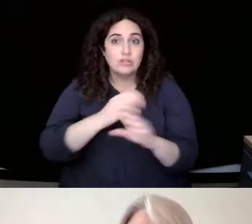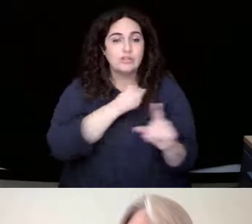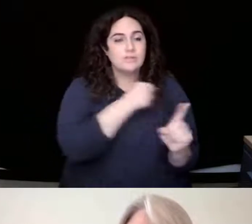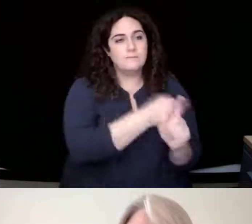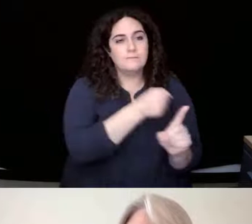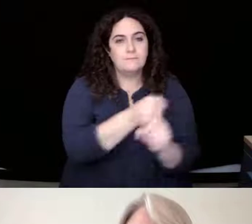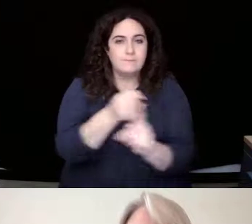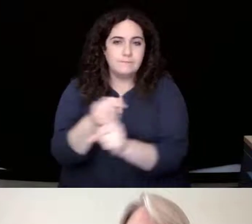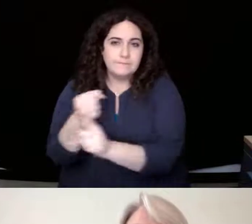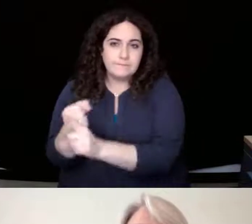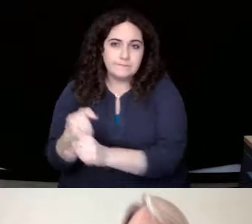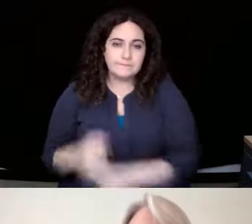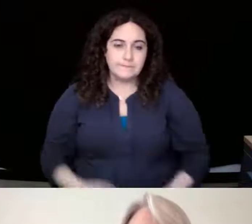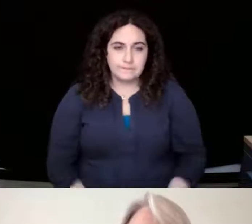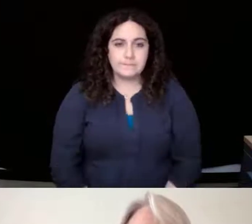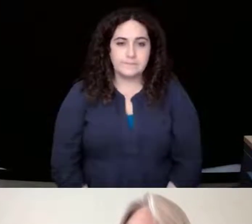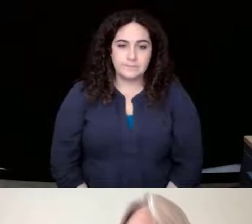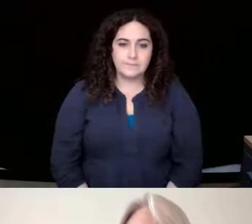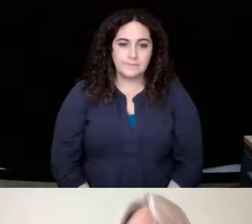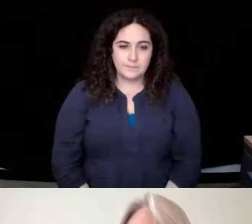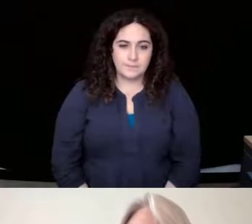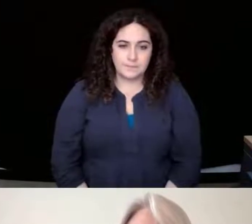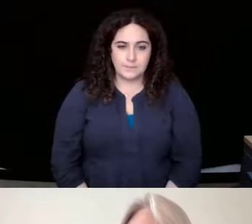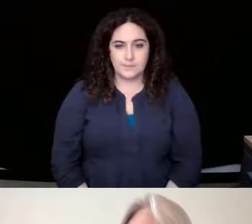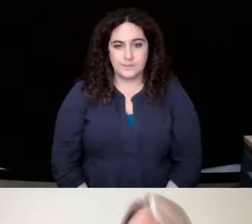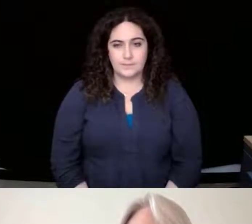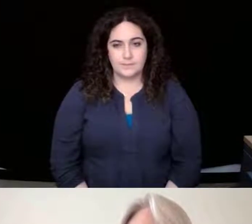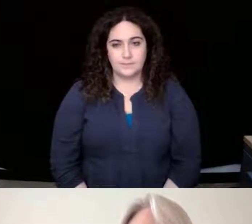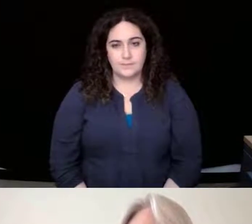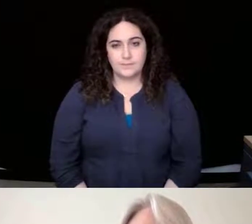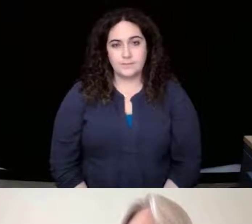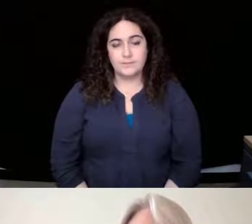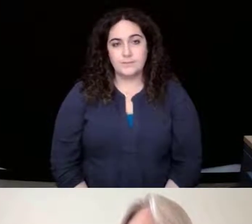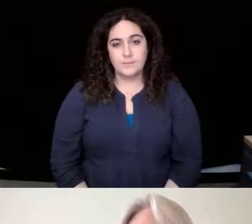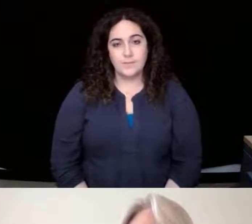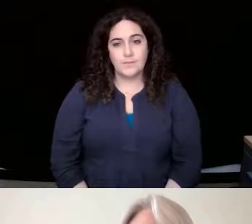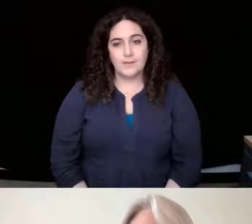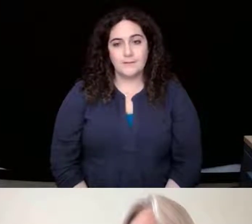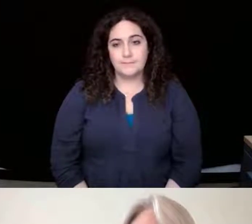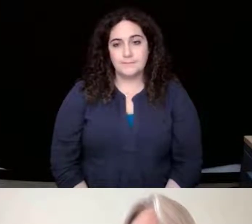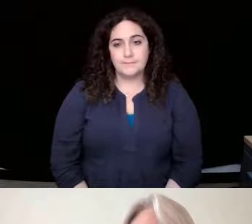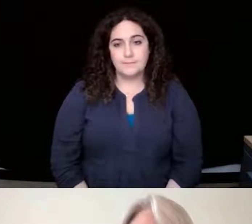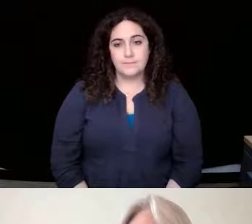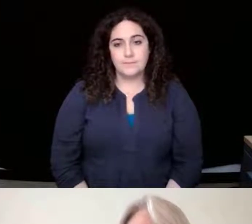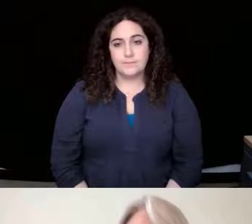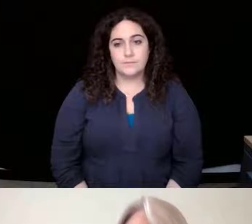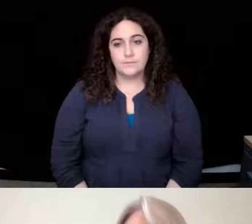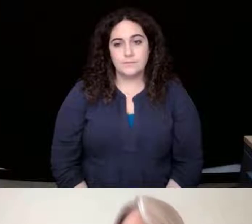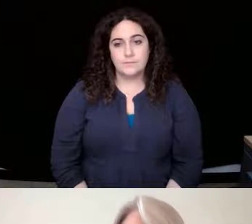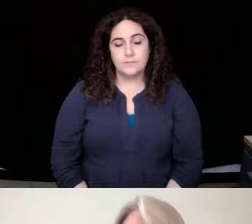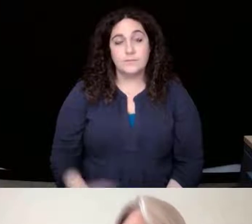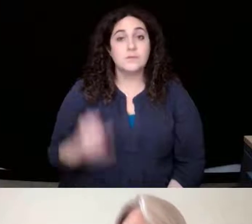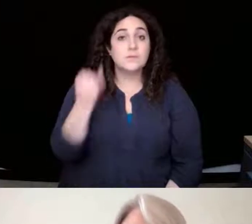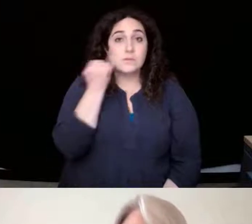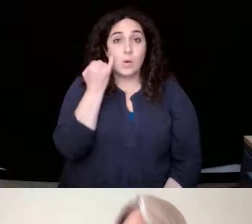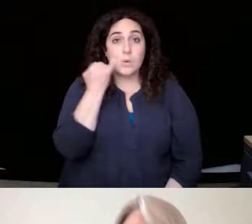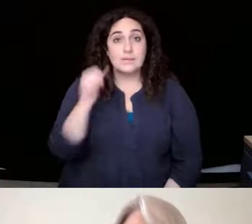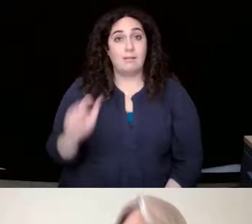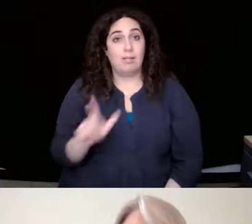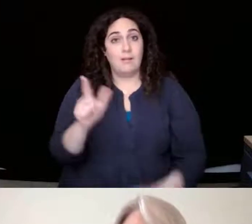so I think if you were going to redesign or the library's own approach to kind